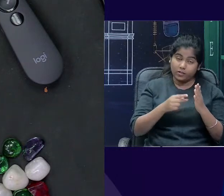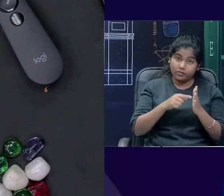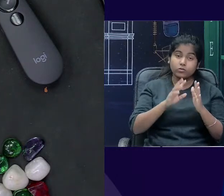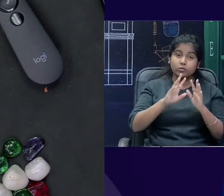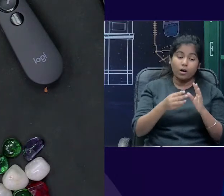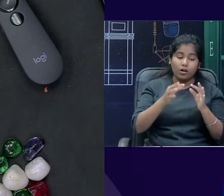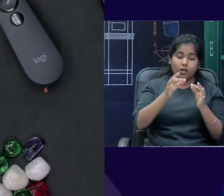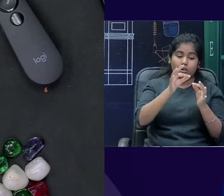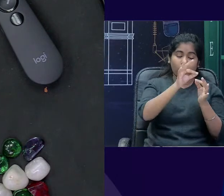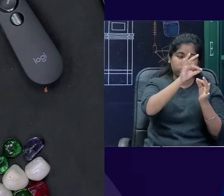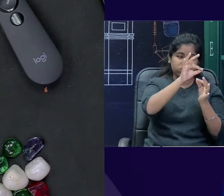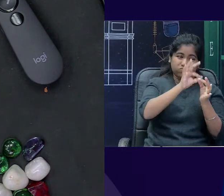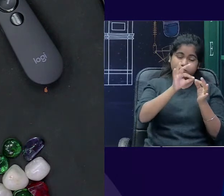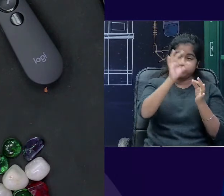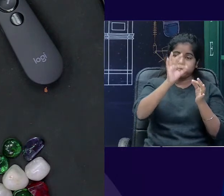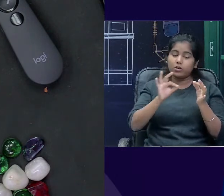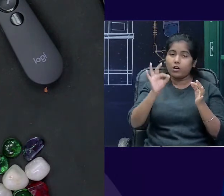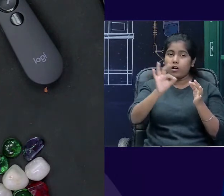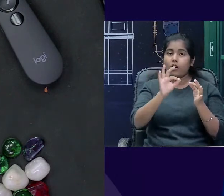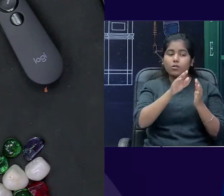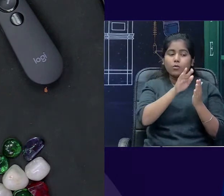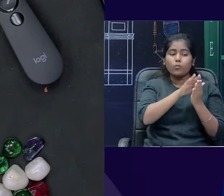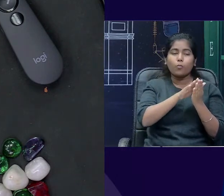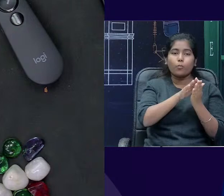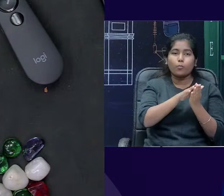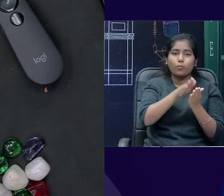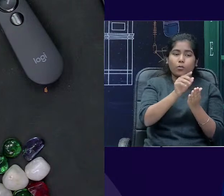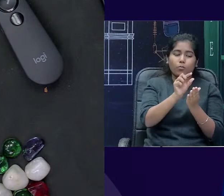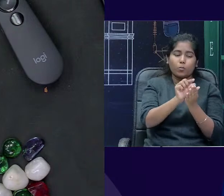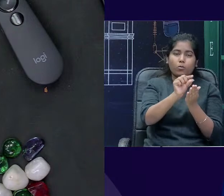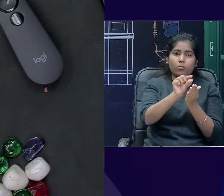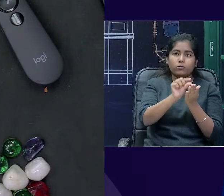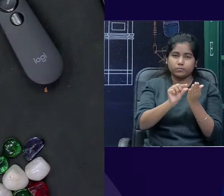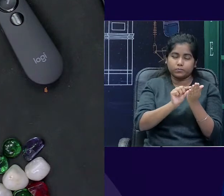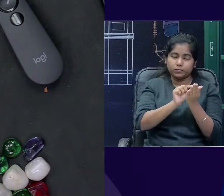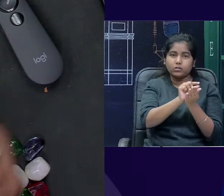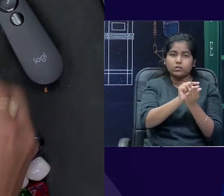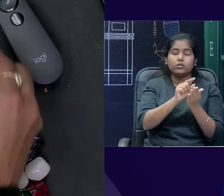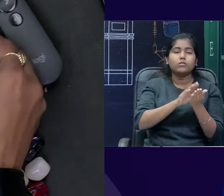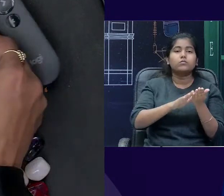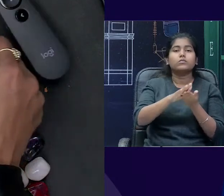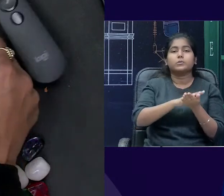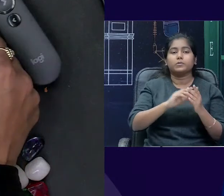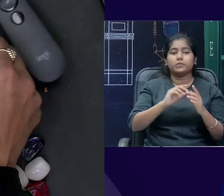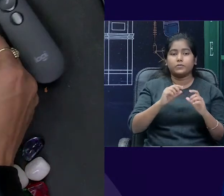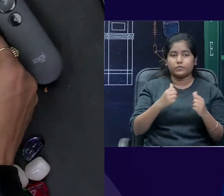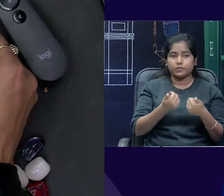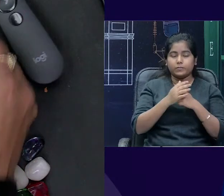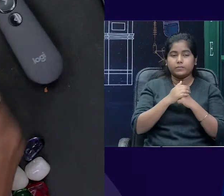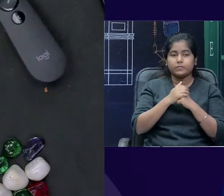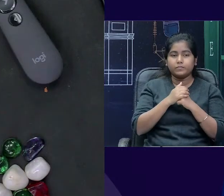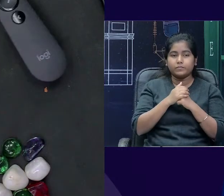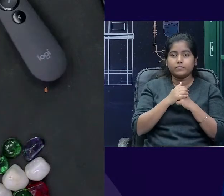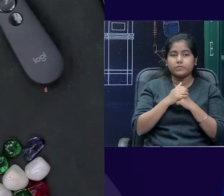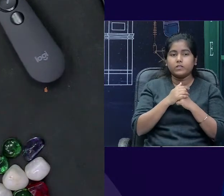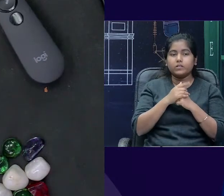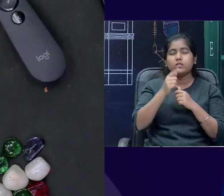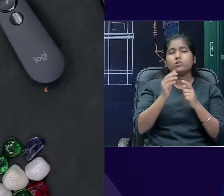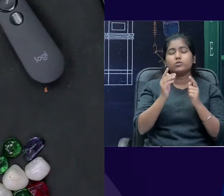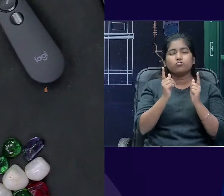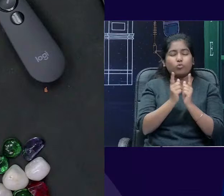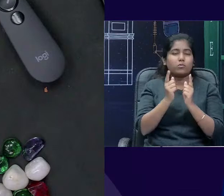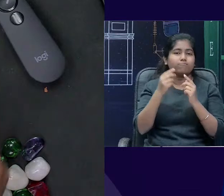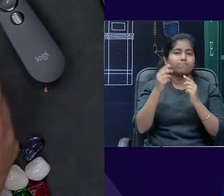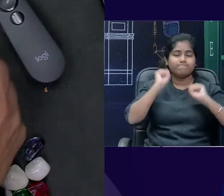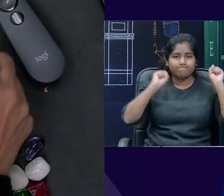making it tactile, they can get to know the aesthetic sense of these expressions also. So these are the small